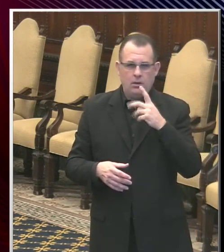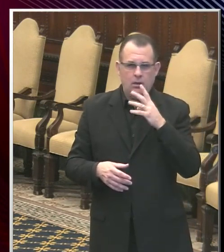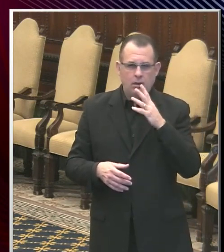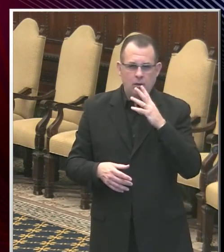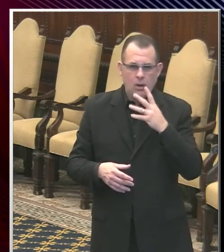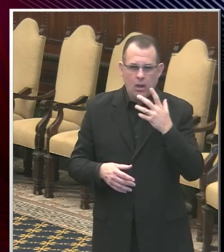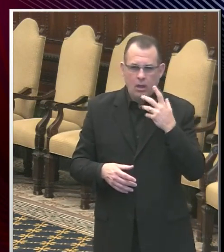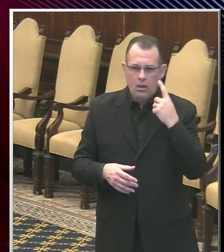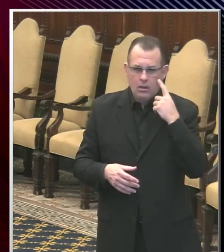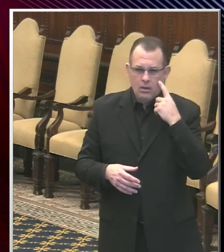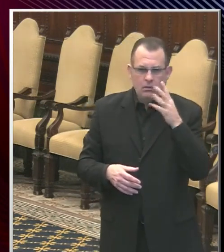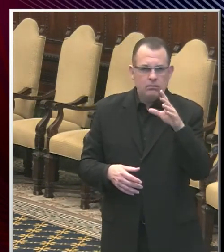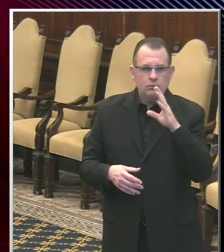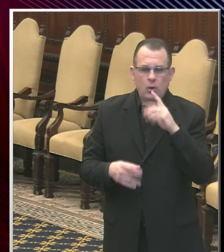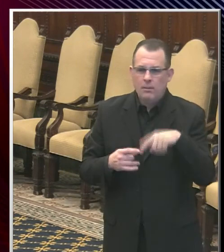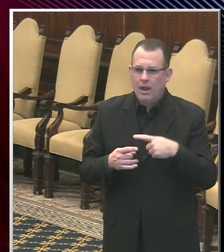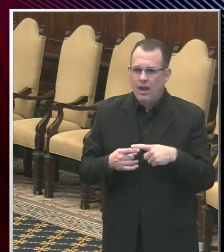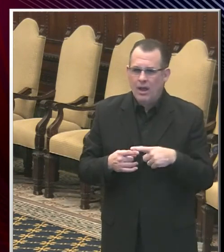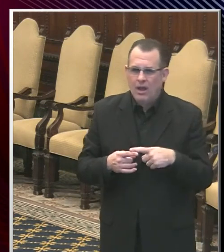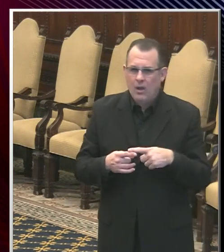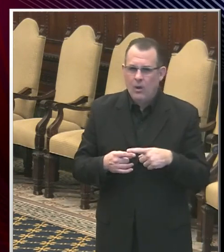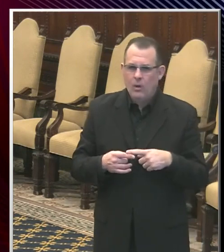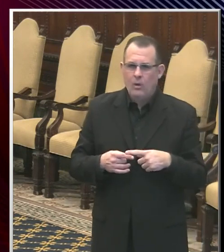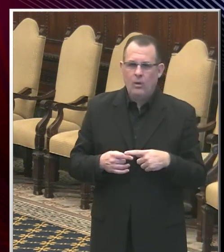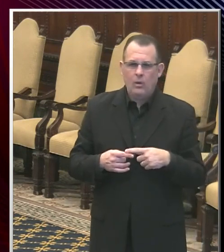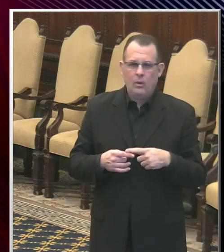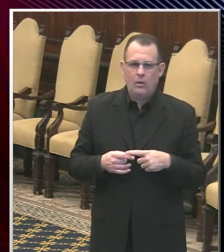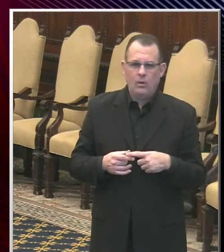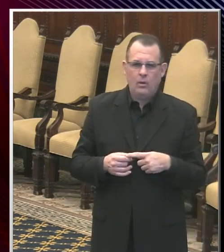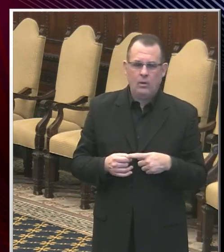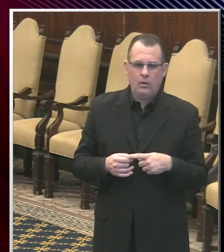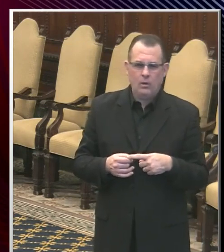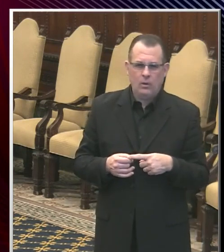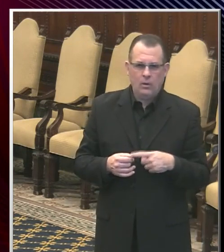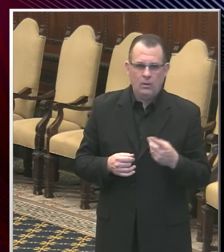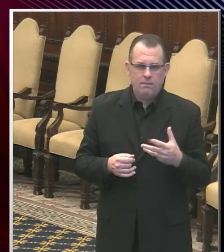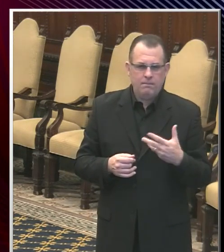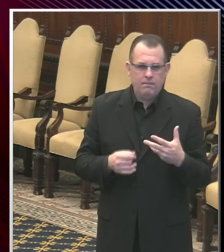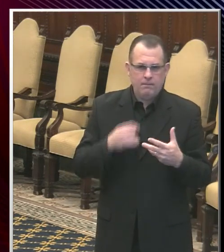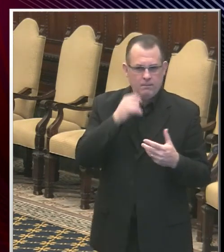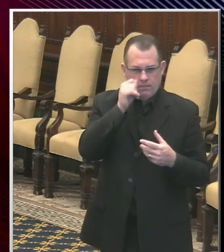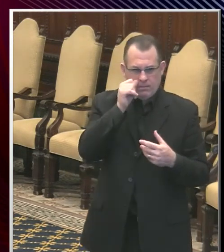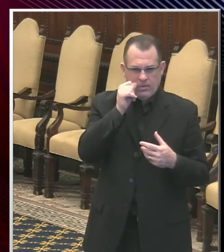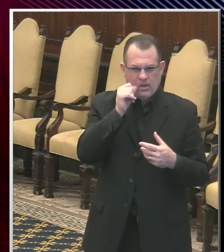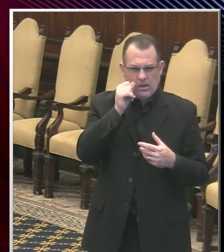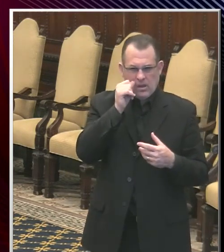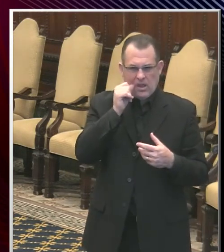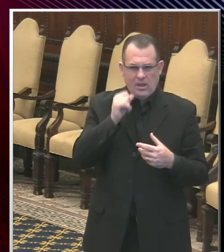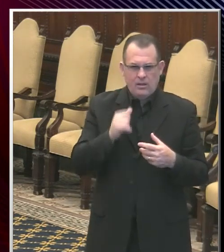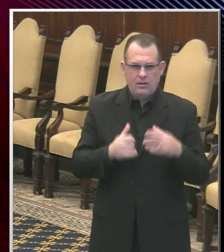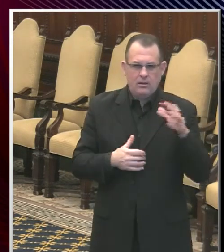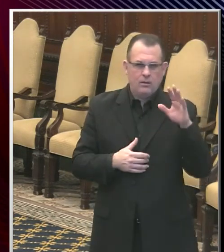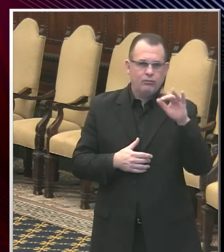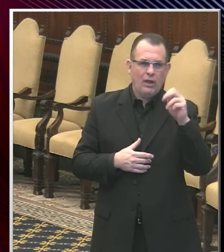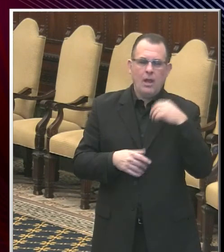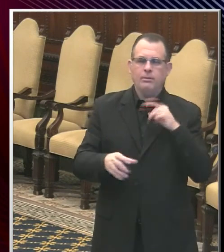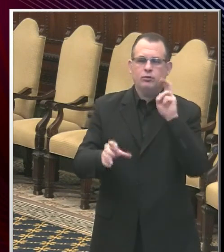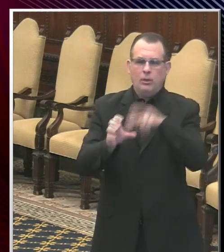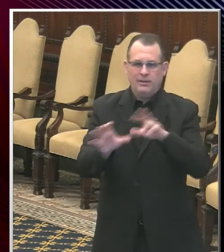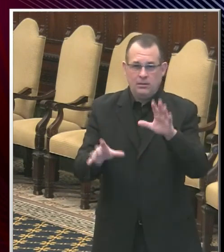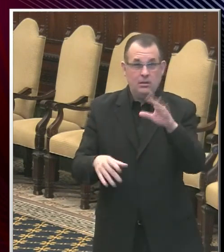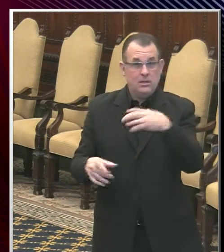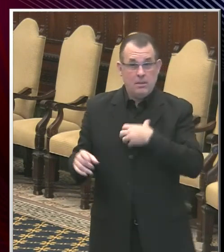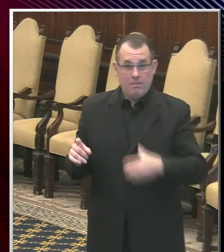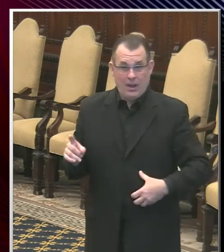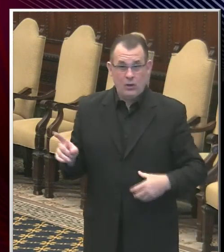pool, is there a conversation being had about maybe sponsoring? So I'm gonna jump in here now. So the mayor said